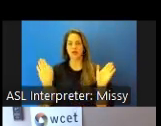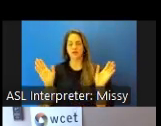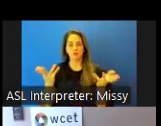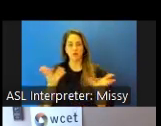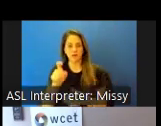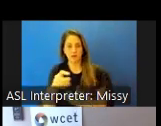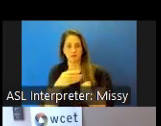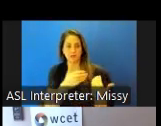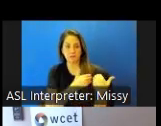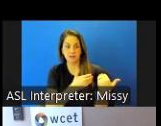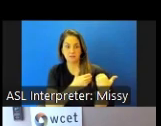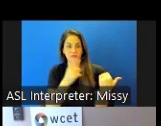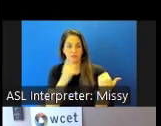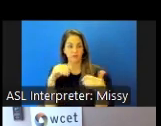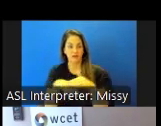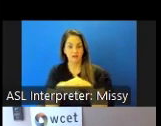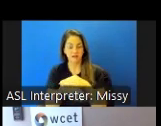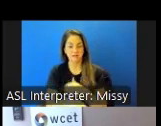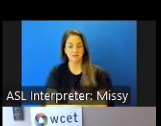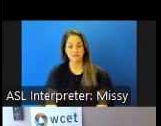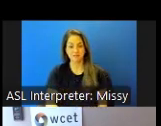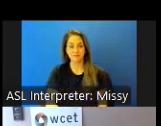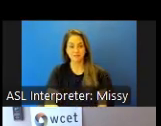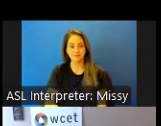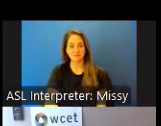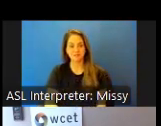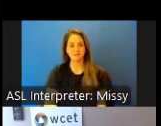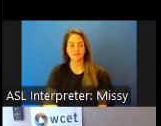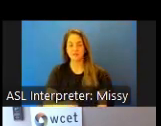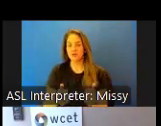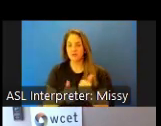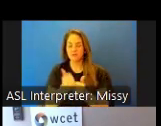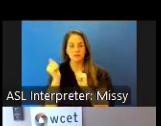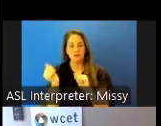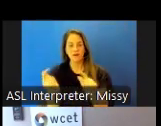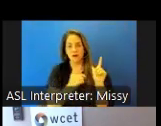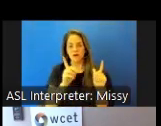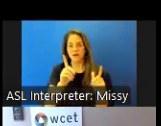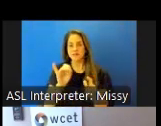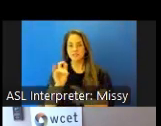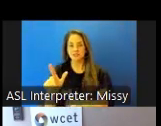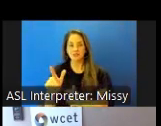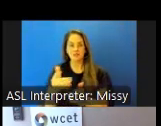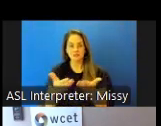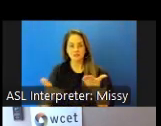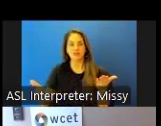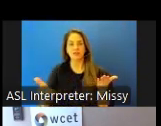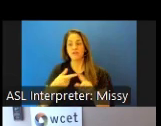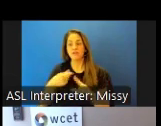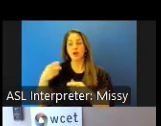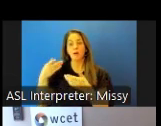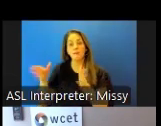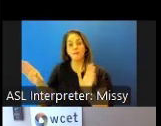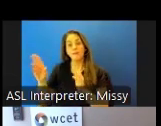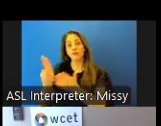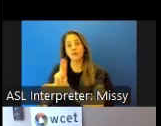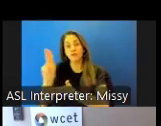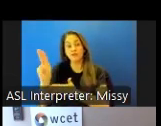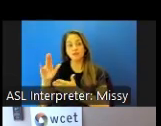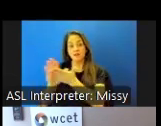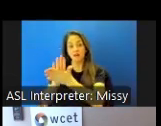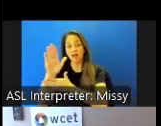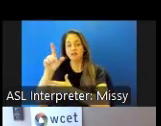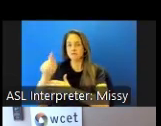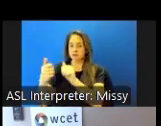need to be responsible for. So nearly all digital material hosted by a public university or college will need to be